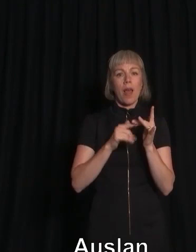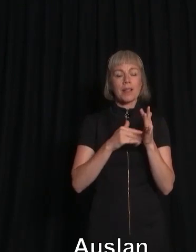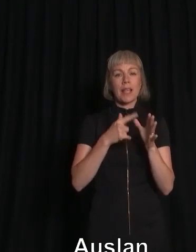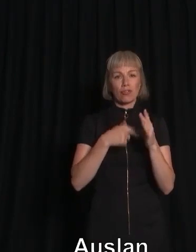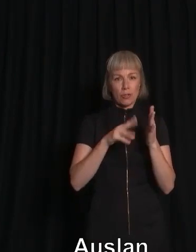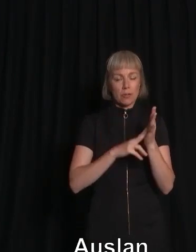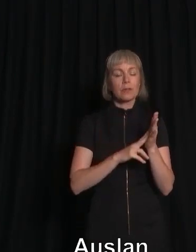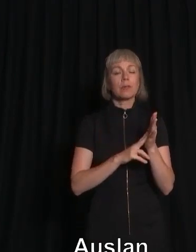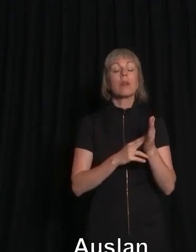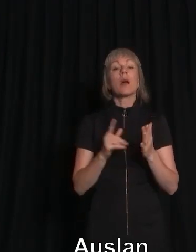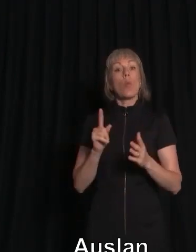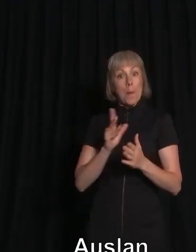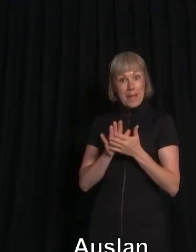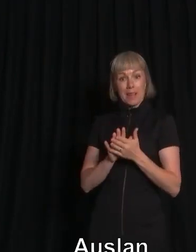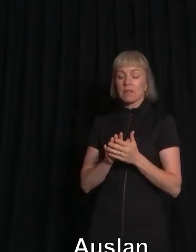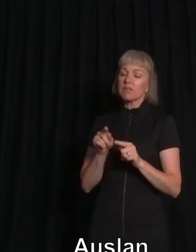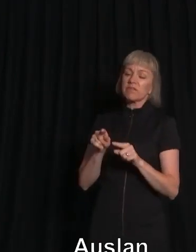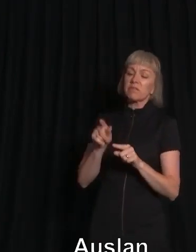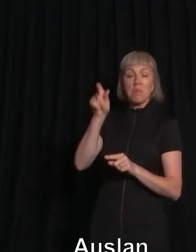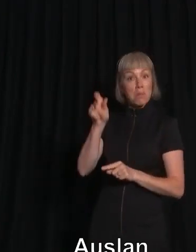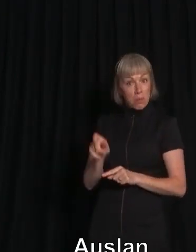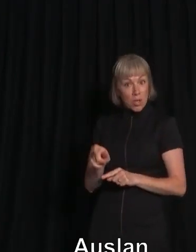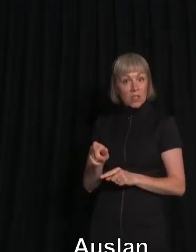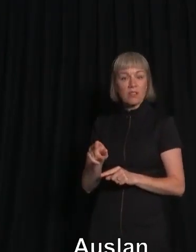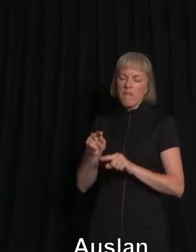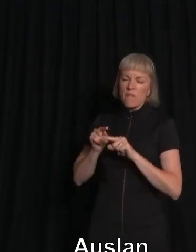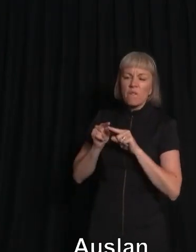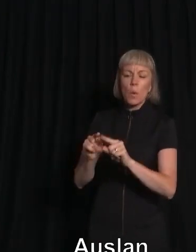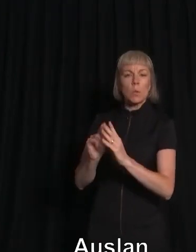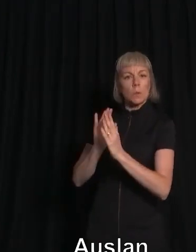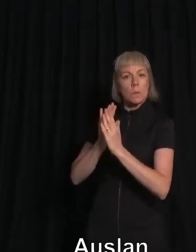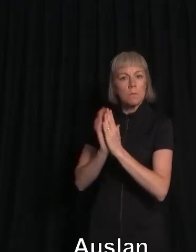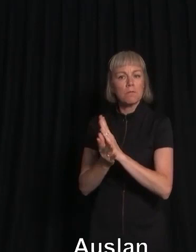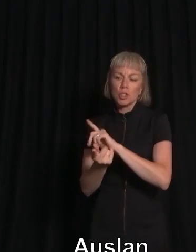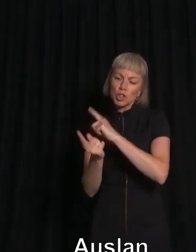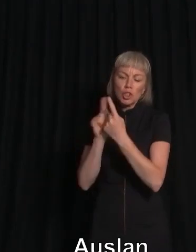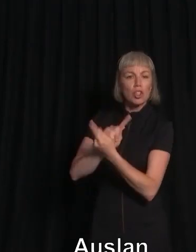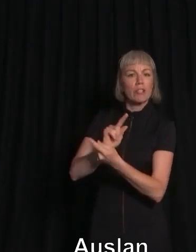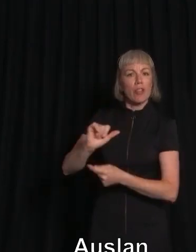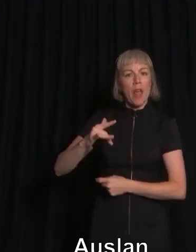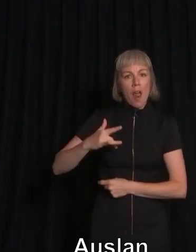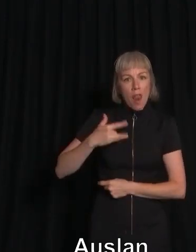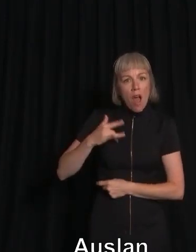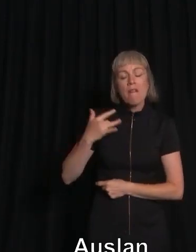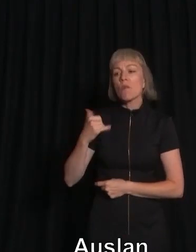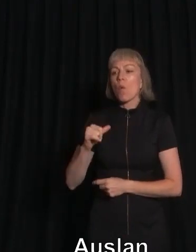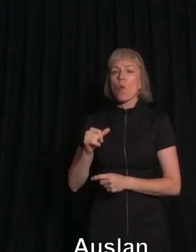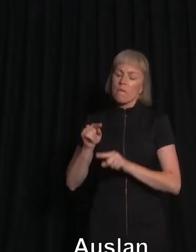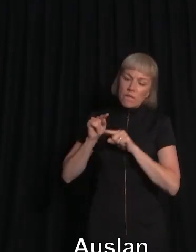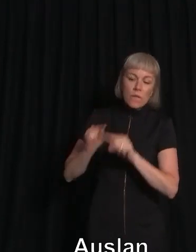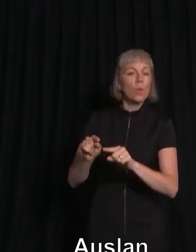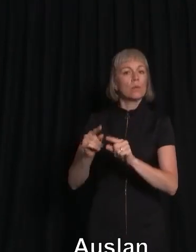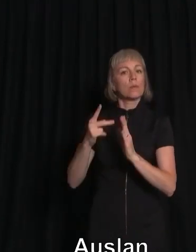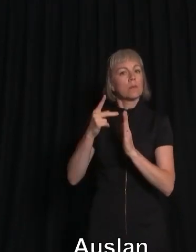a person is coerced into changing aspects of their lives that they may not wish to. So to undergo a psychiatric